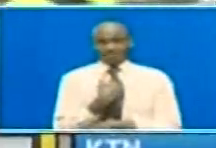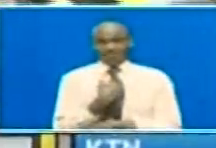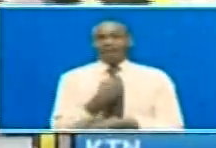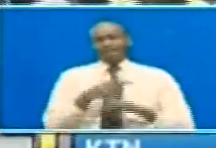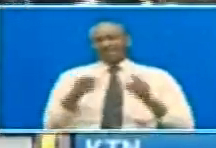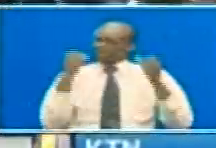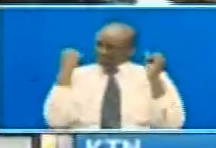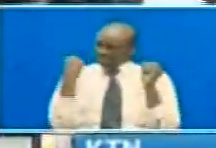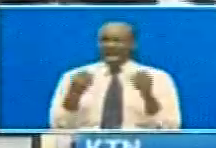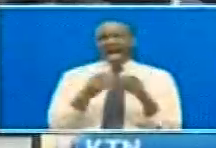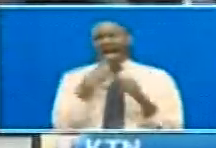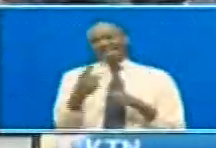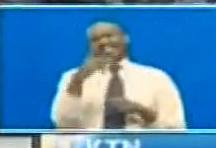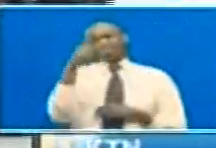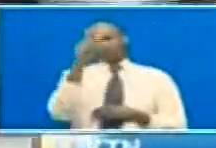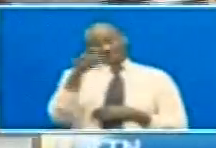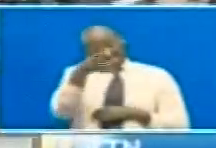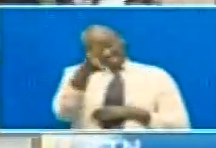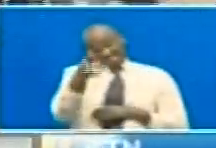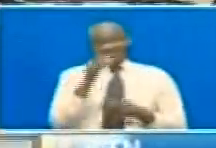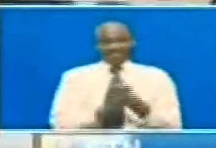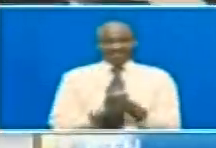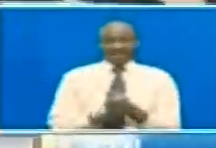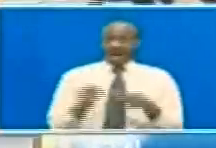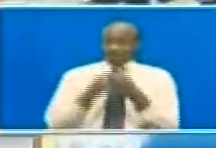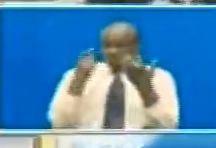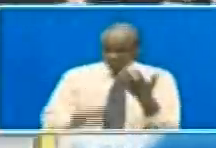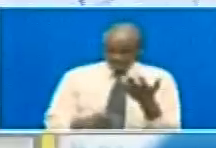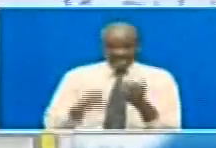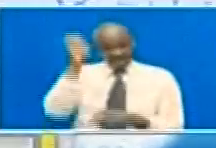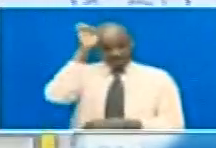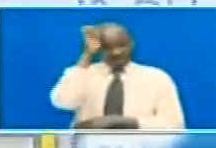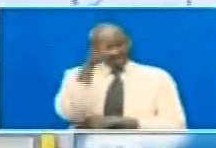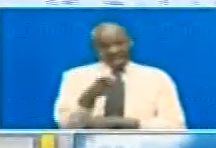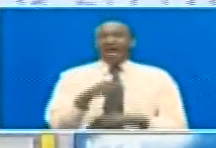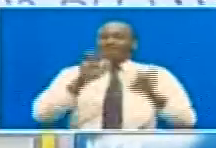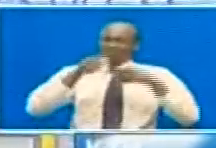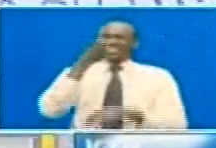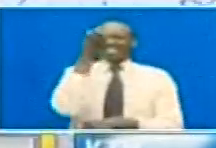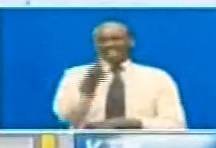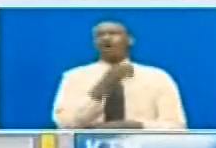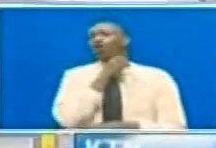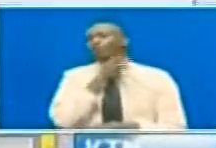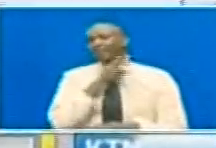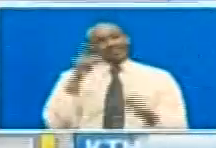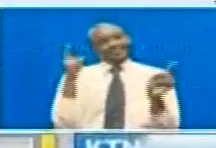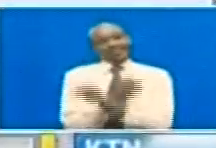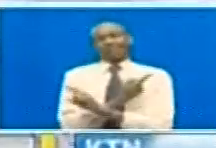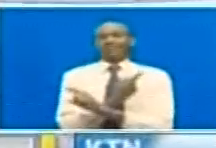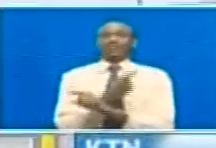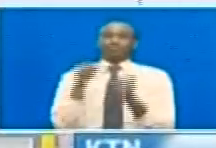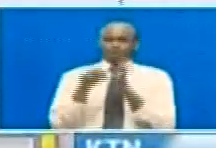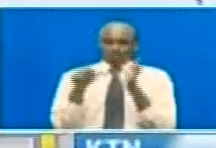However, hundreds of kilometers from Amina's farm in Uasin Gishu County, the farmers there are lamenting of a different kind of